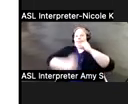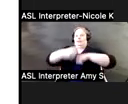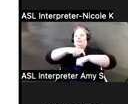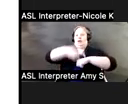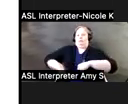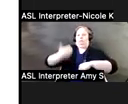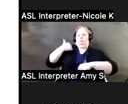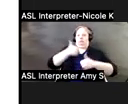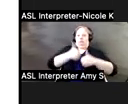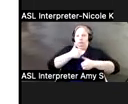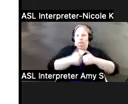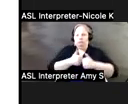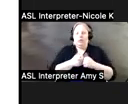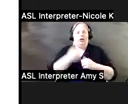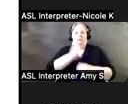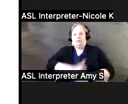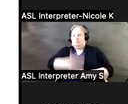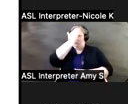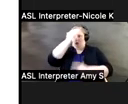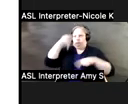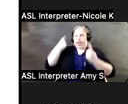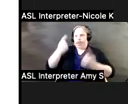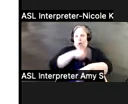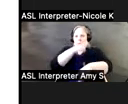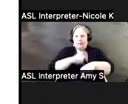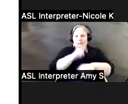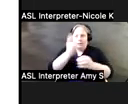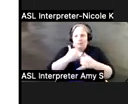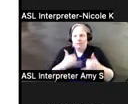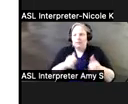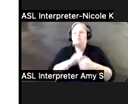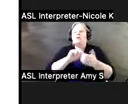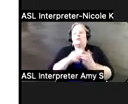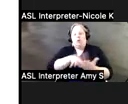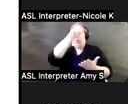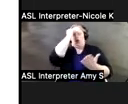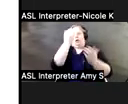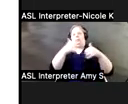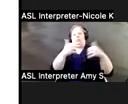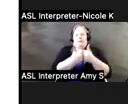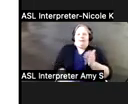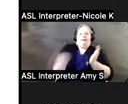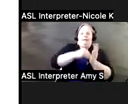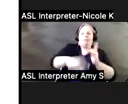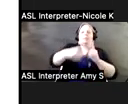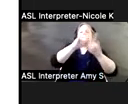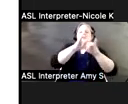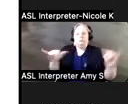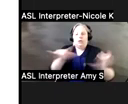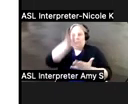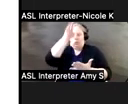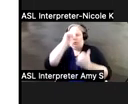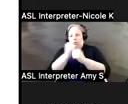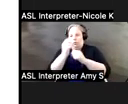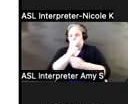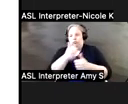been familiar with gaming in a long time, they're going to be learning to play video games again in addition to using an adaptive controller, versus someone